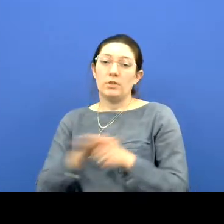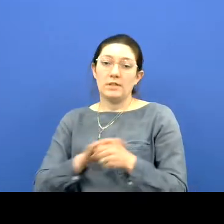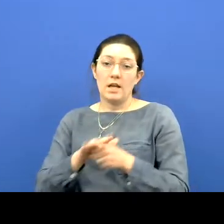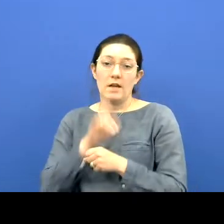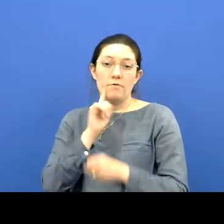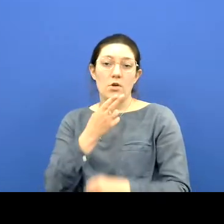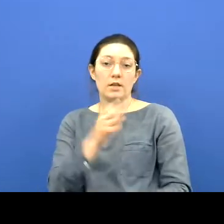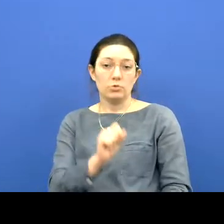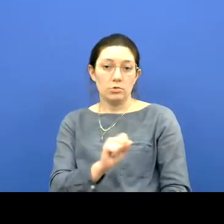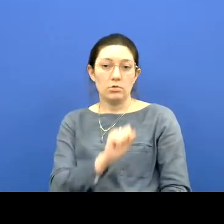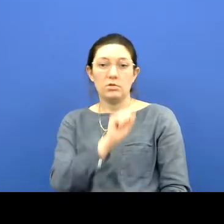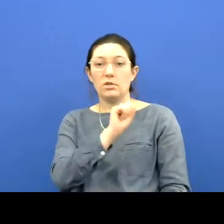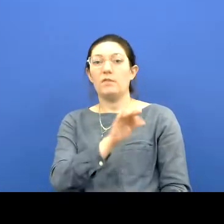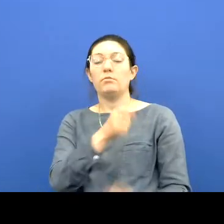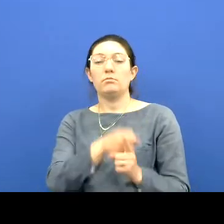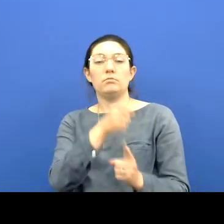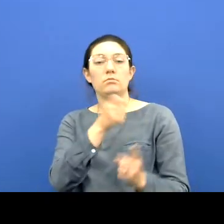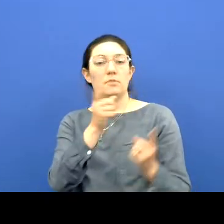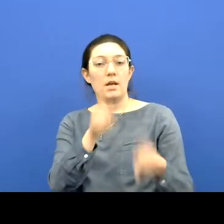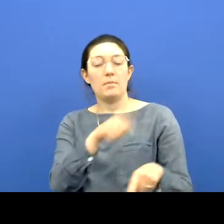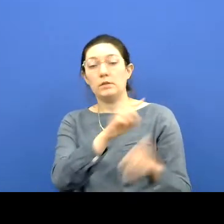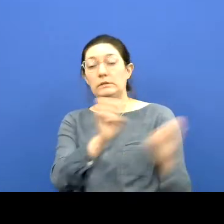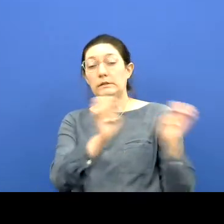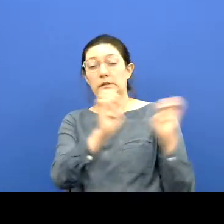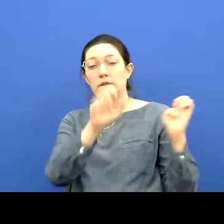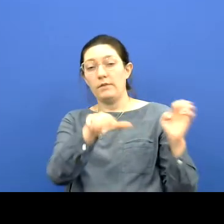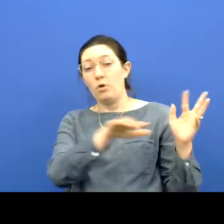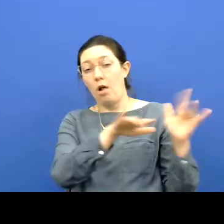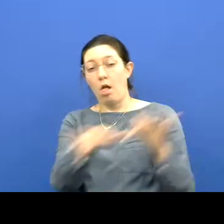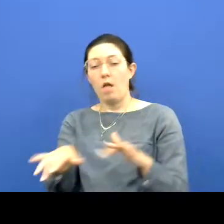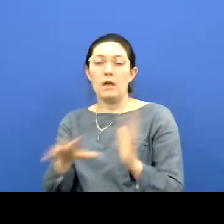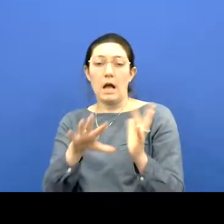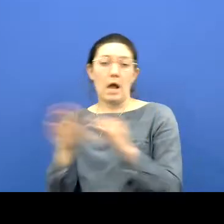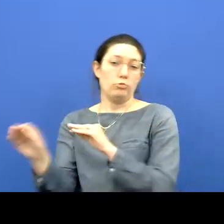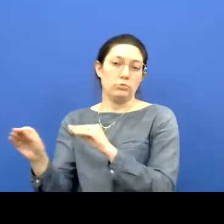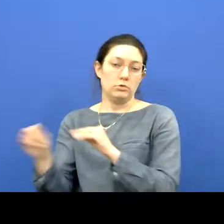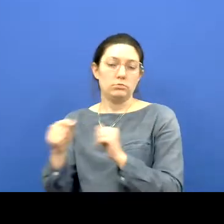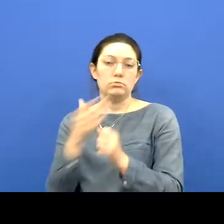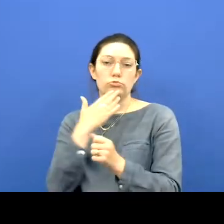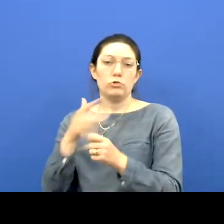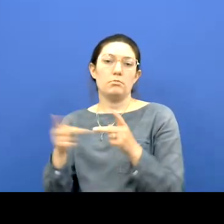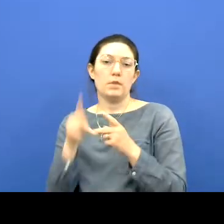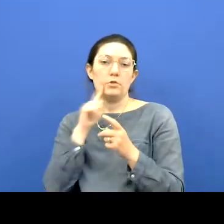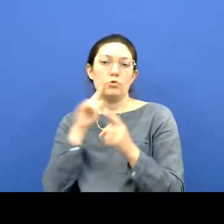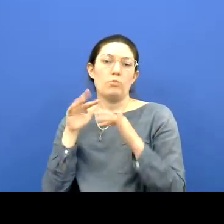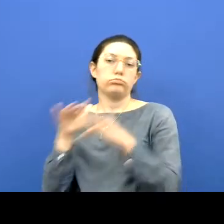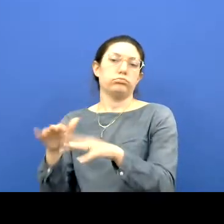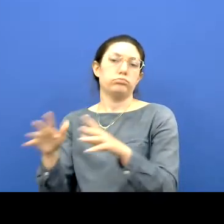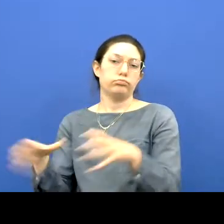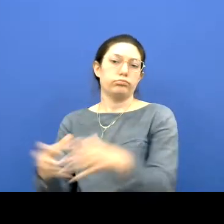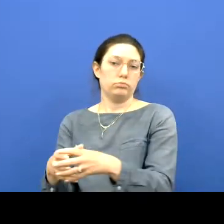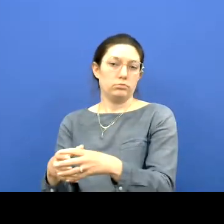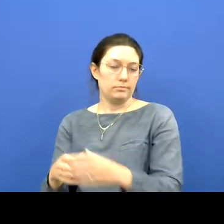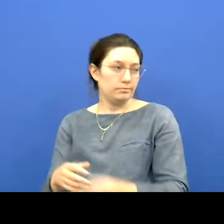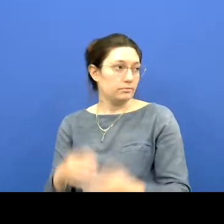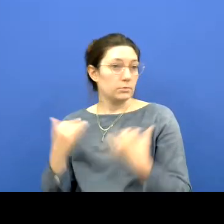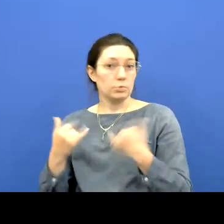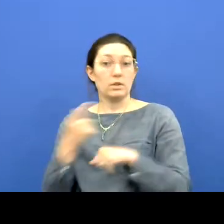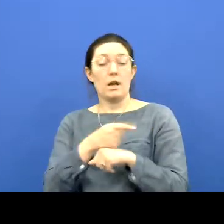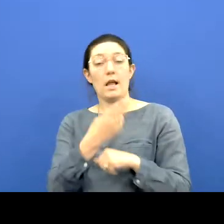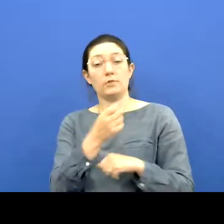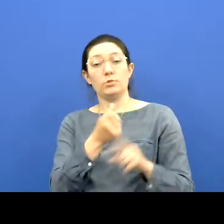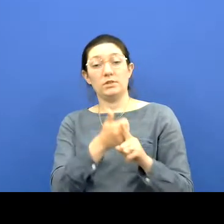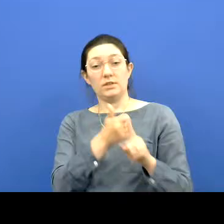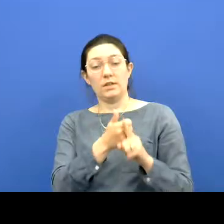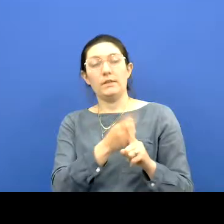school. If for some reason they ever have to evacuate, it's a good congregation site. Today, the high school itself